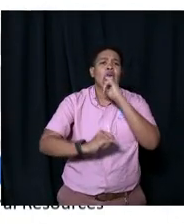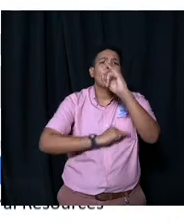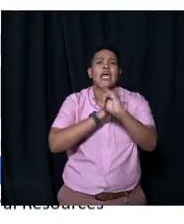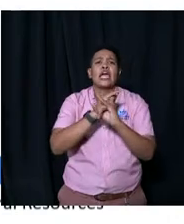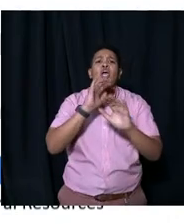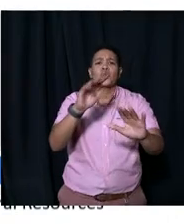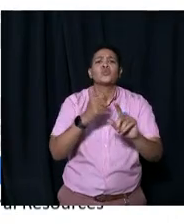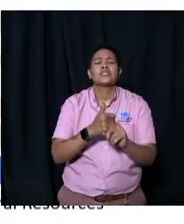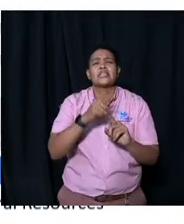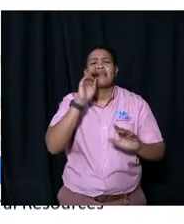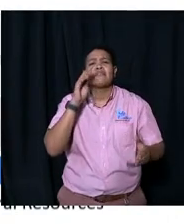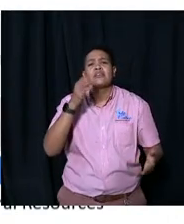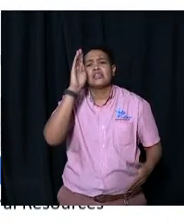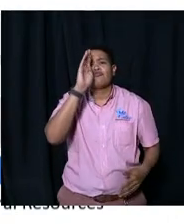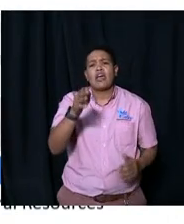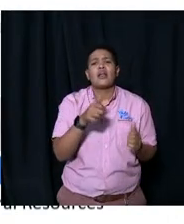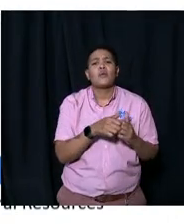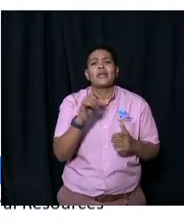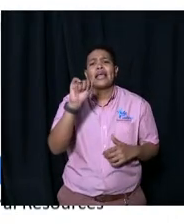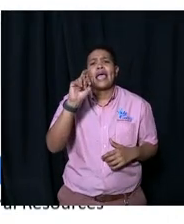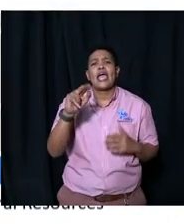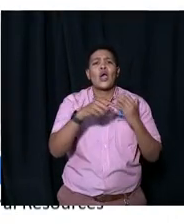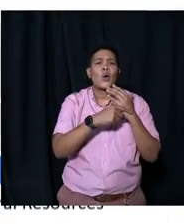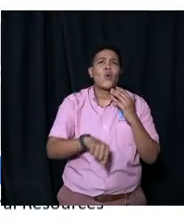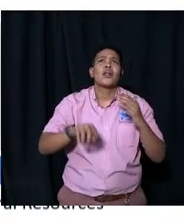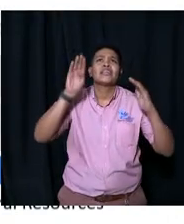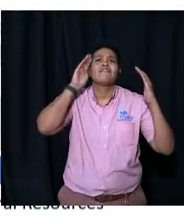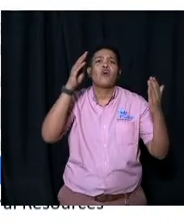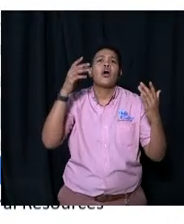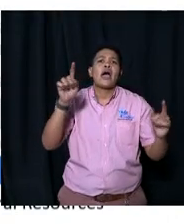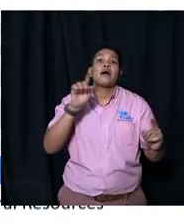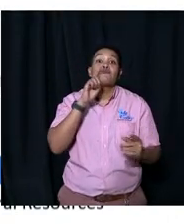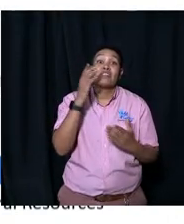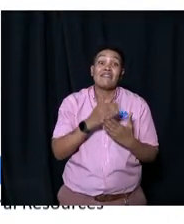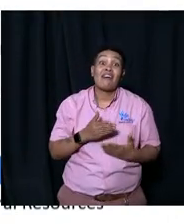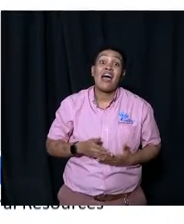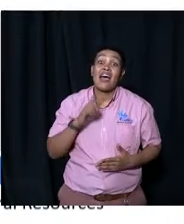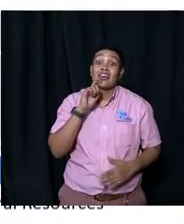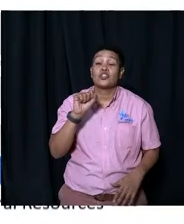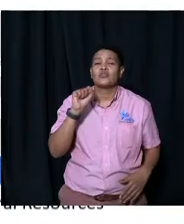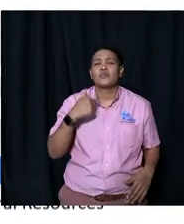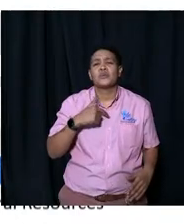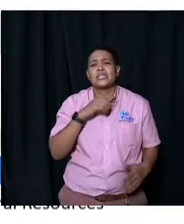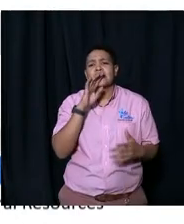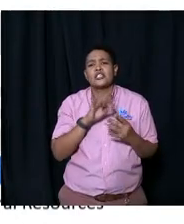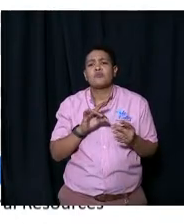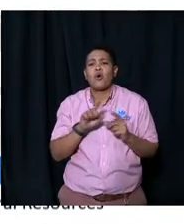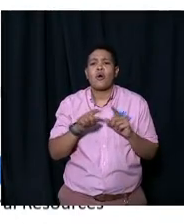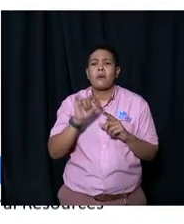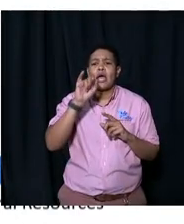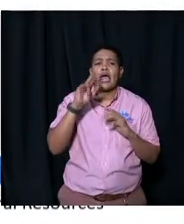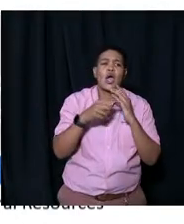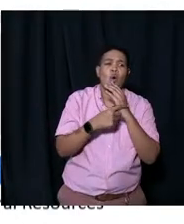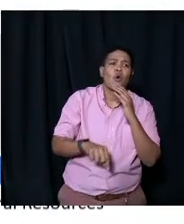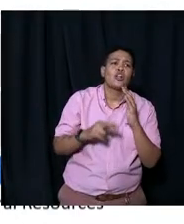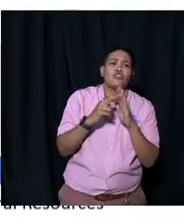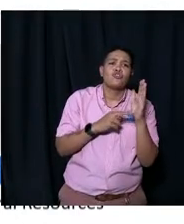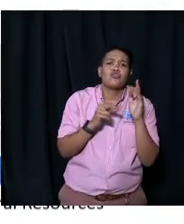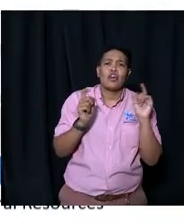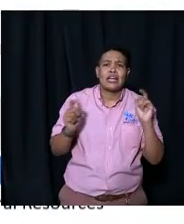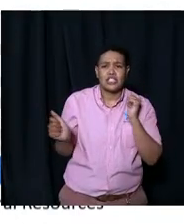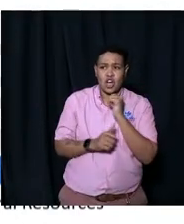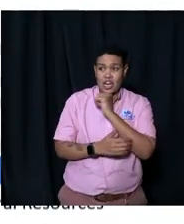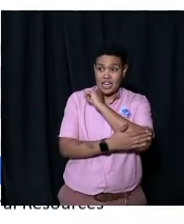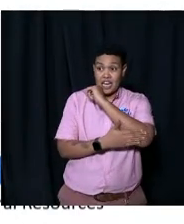institutions that deal directly with air quality. So, in fact, Ms. Sukra spoke about the air quality regulations under the Natural